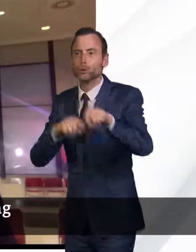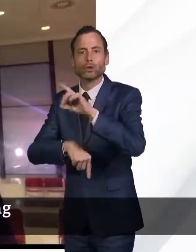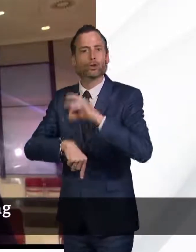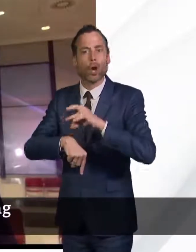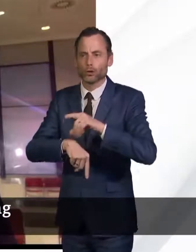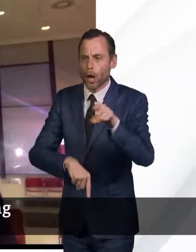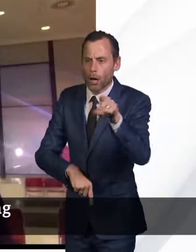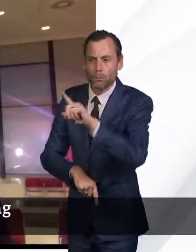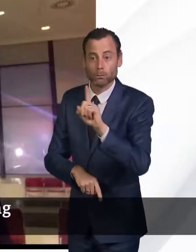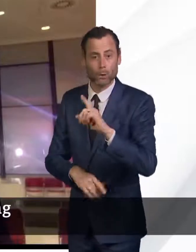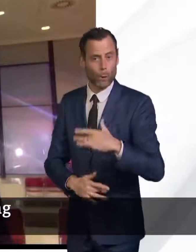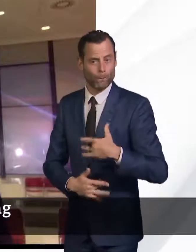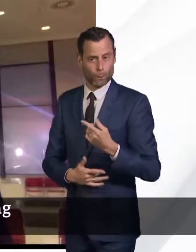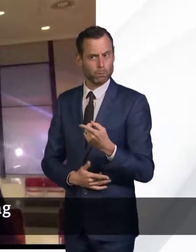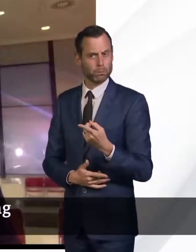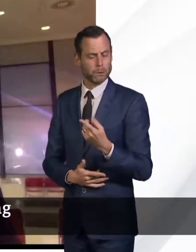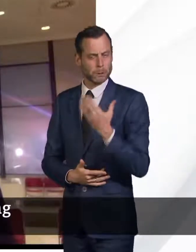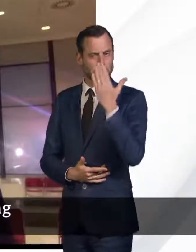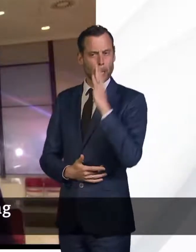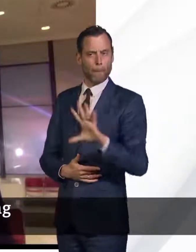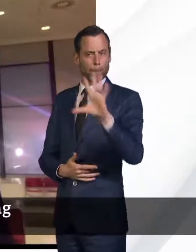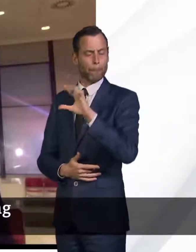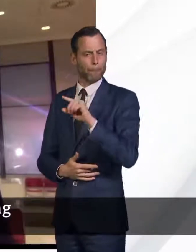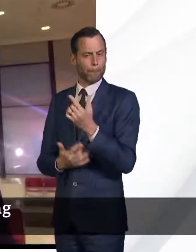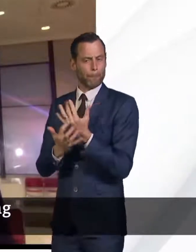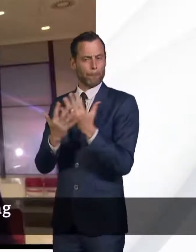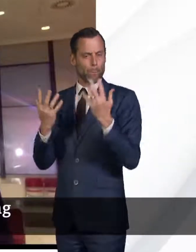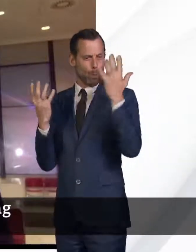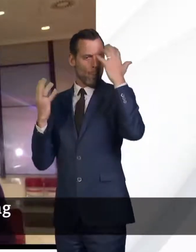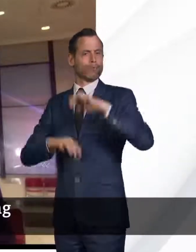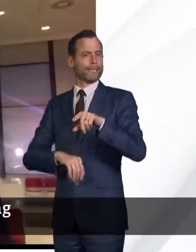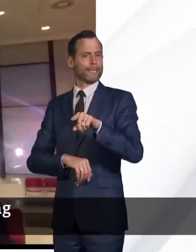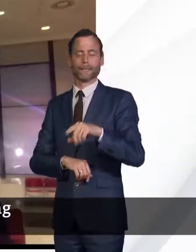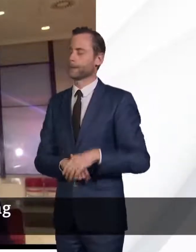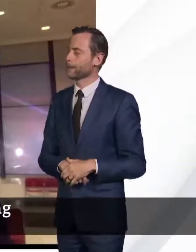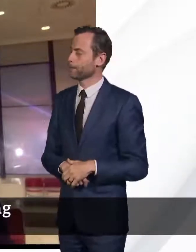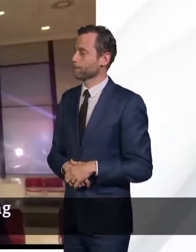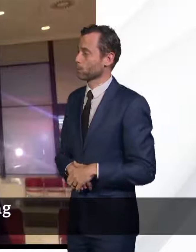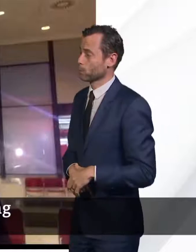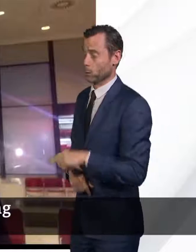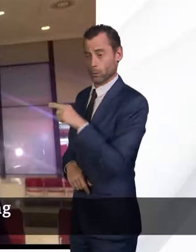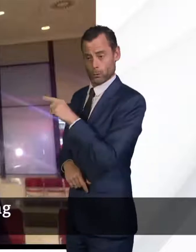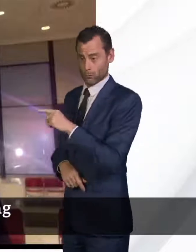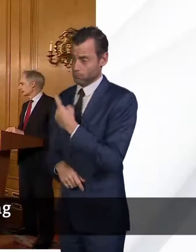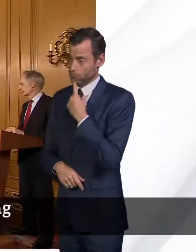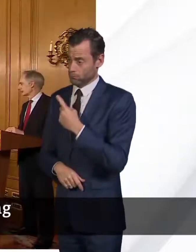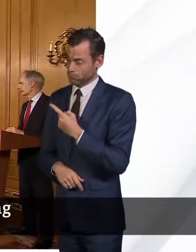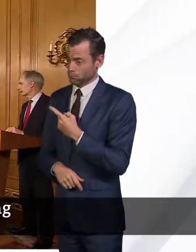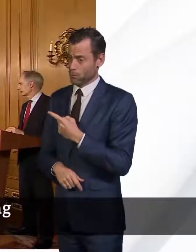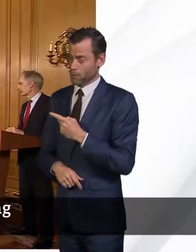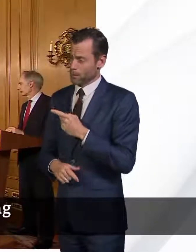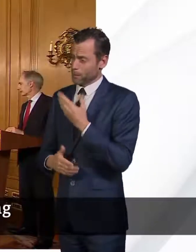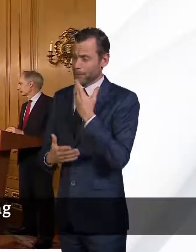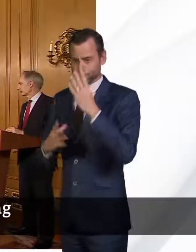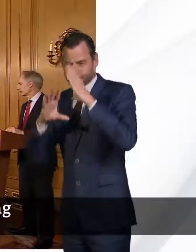still. What assurances can you give frontline staff that there will be adequate supplies of PPE in the days and weeks ahead? Well, thank